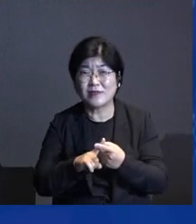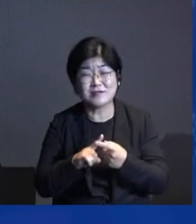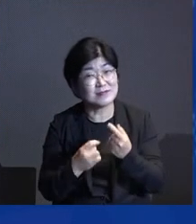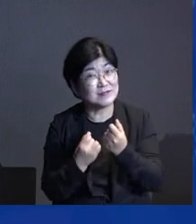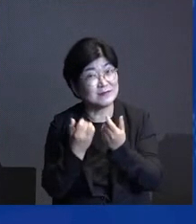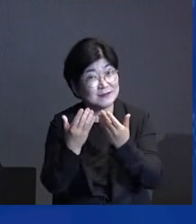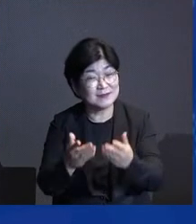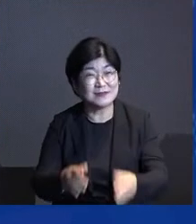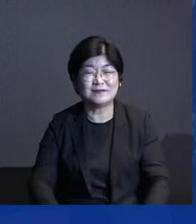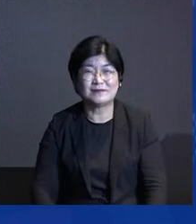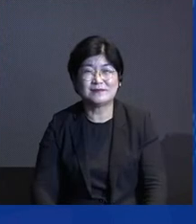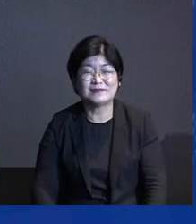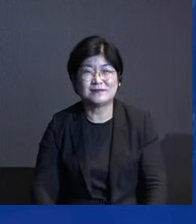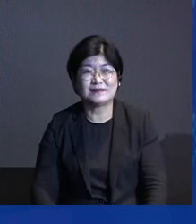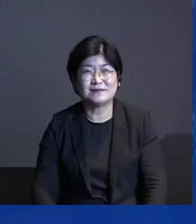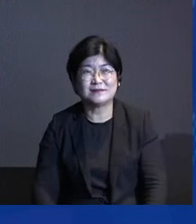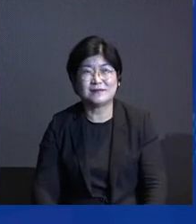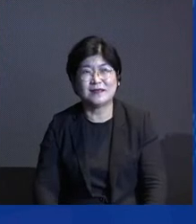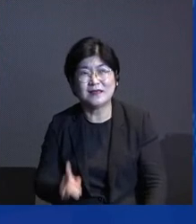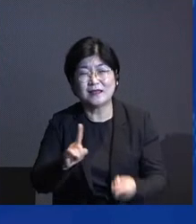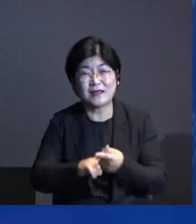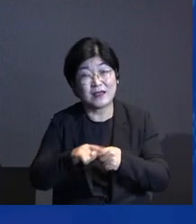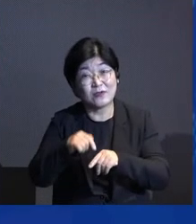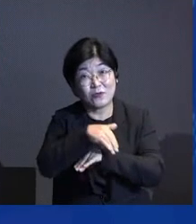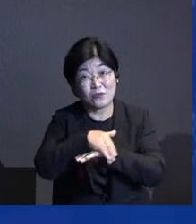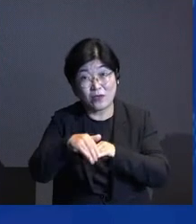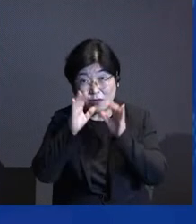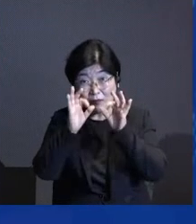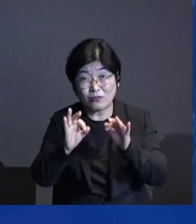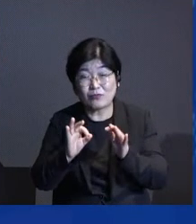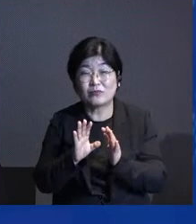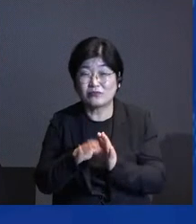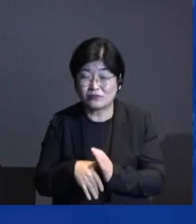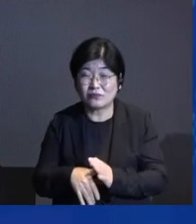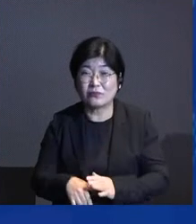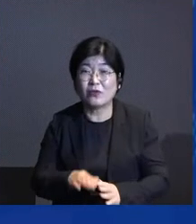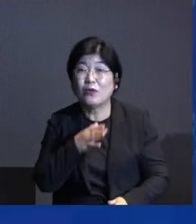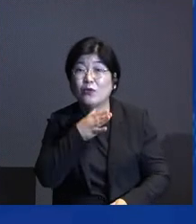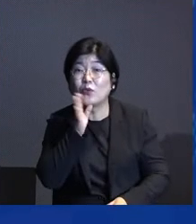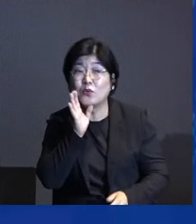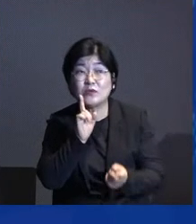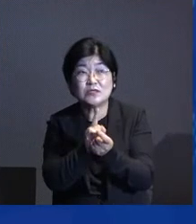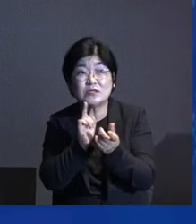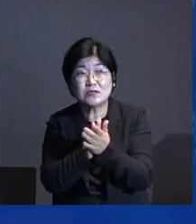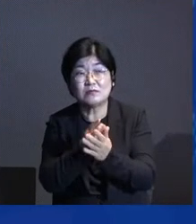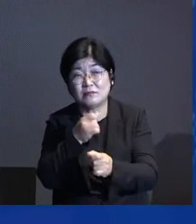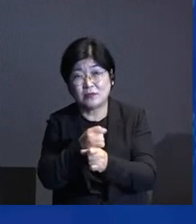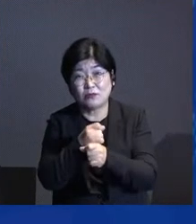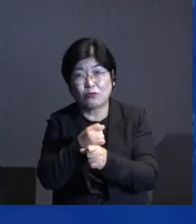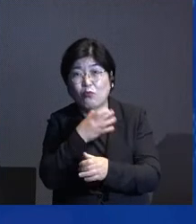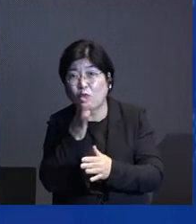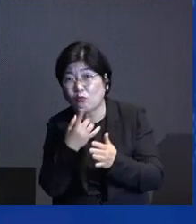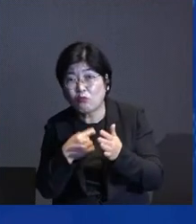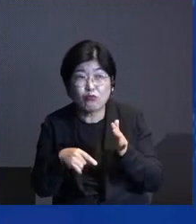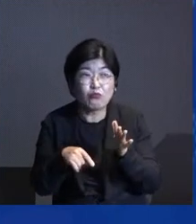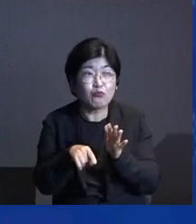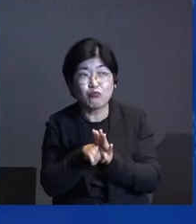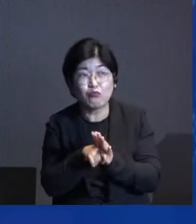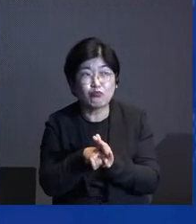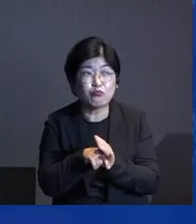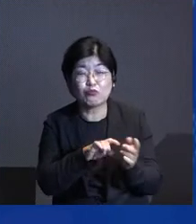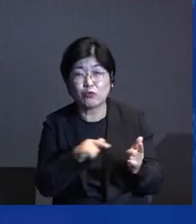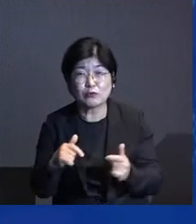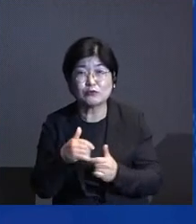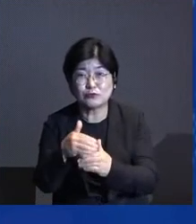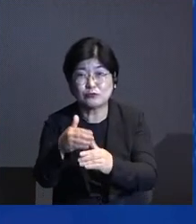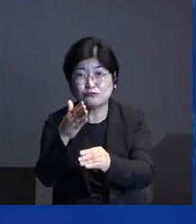the model, it's for the older people and by older people. And the club is community-based,